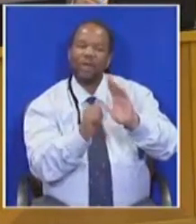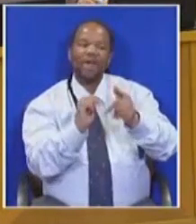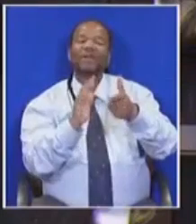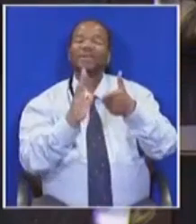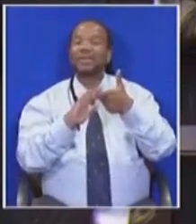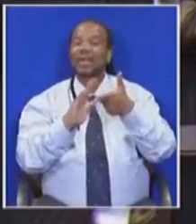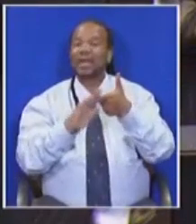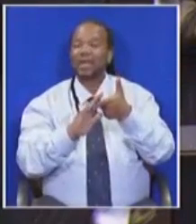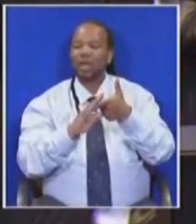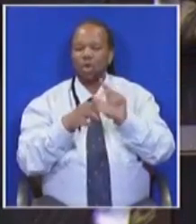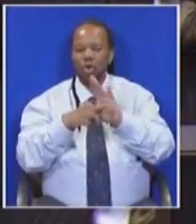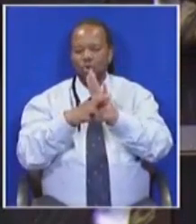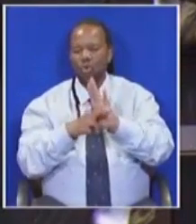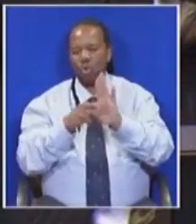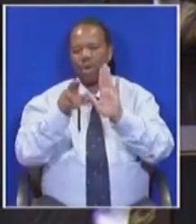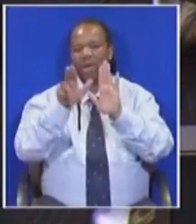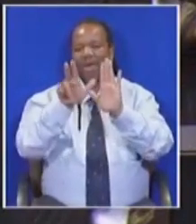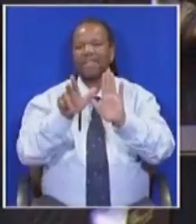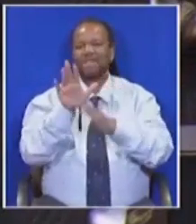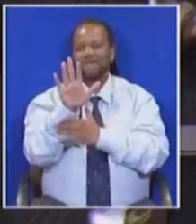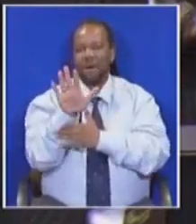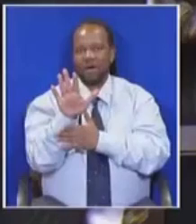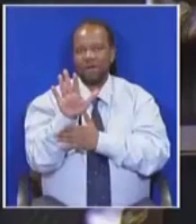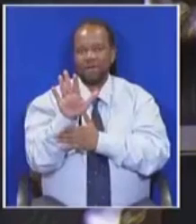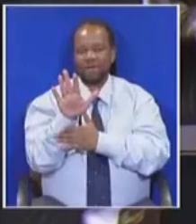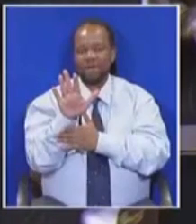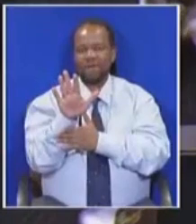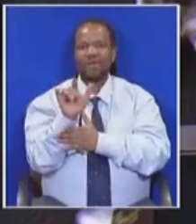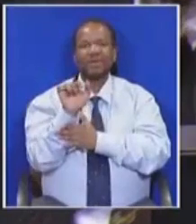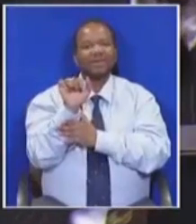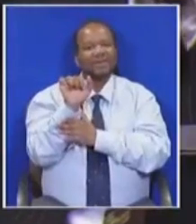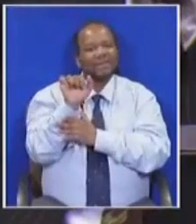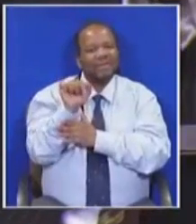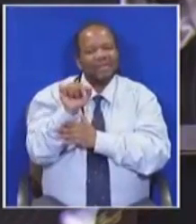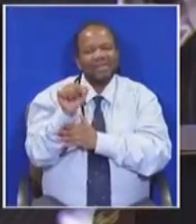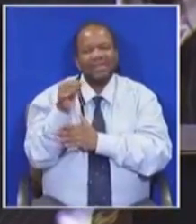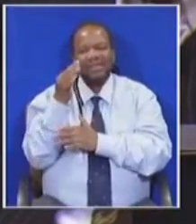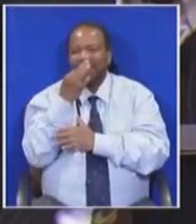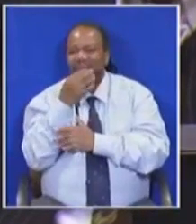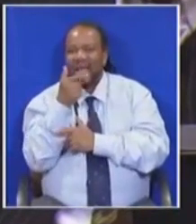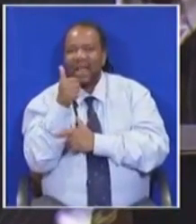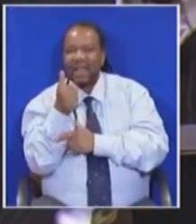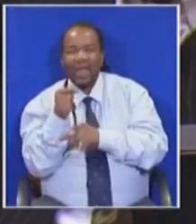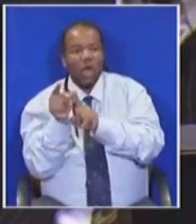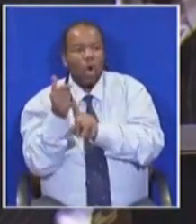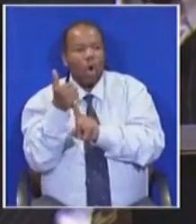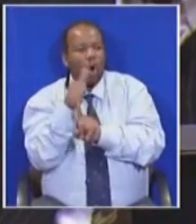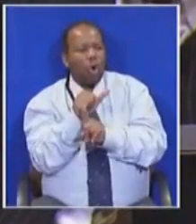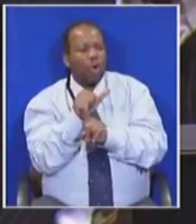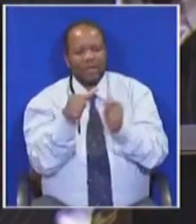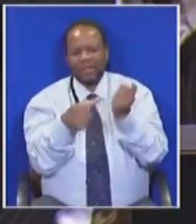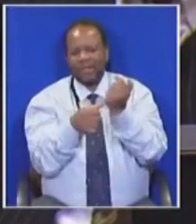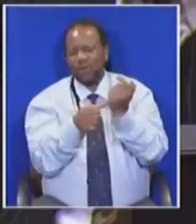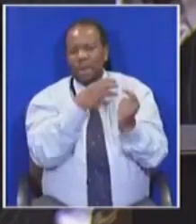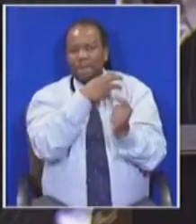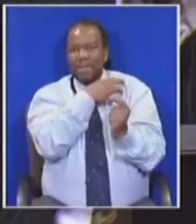Rule 85, that deals with reflections upon members, the president and ministers or deputy ministers